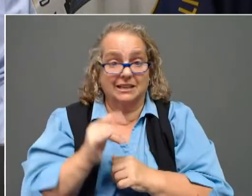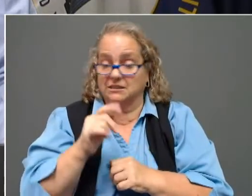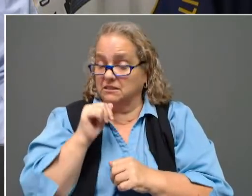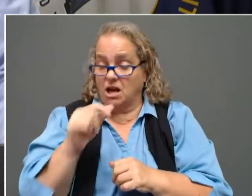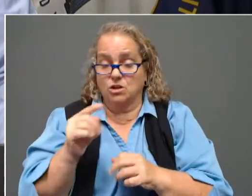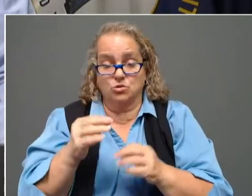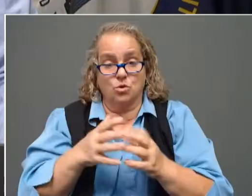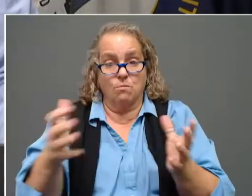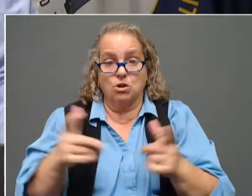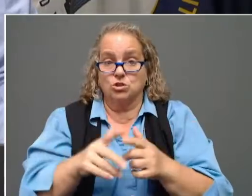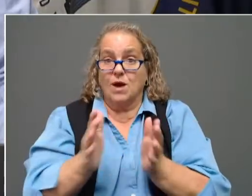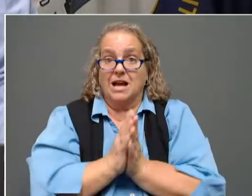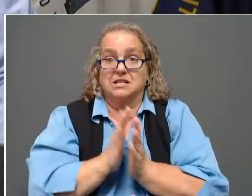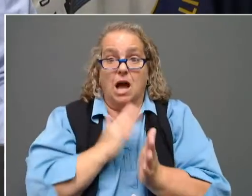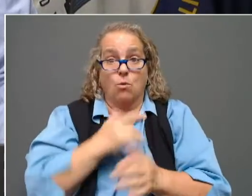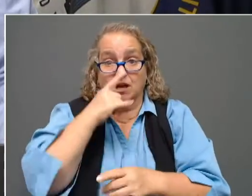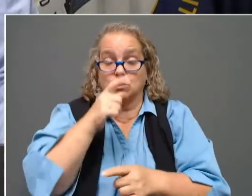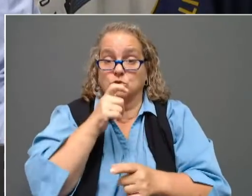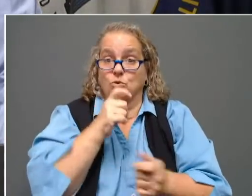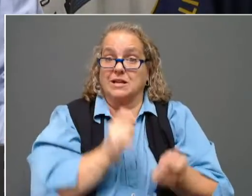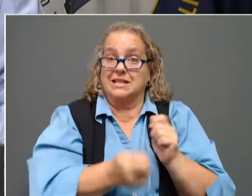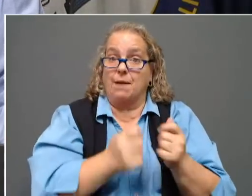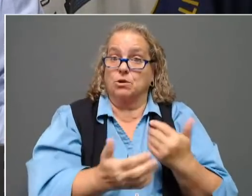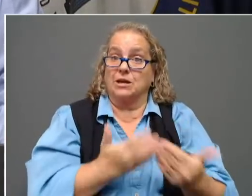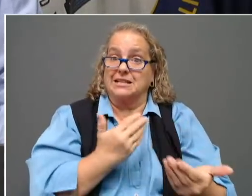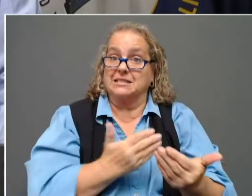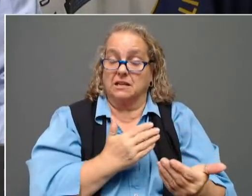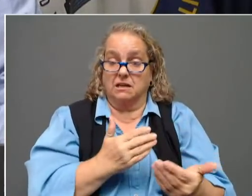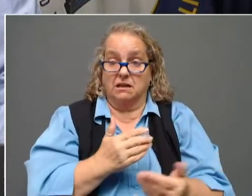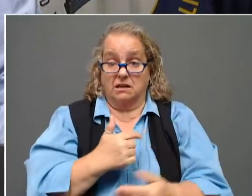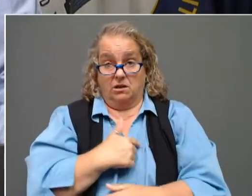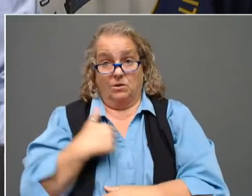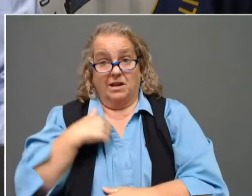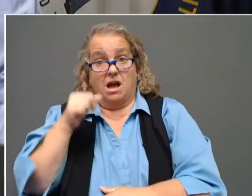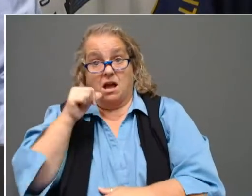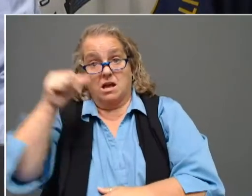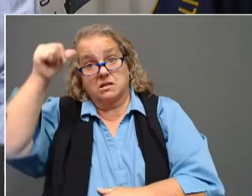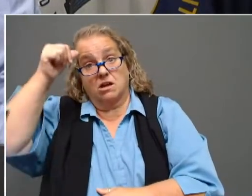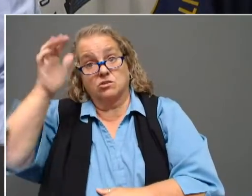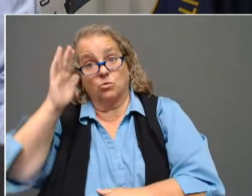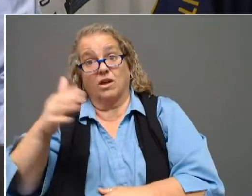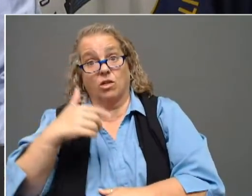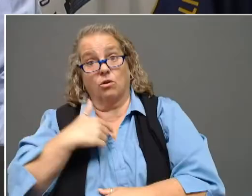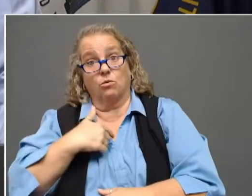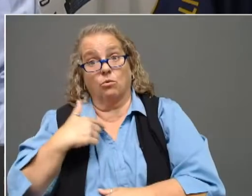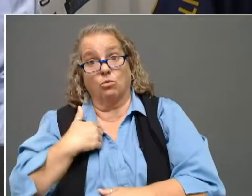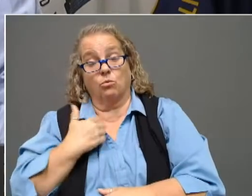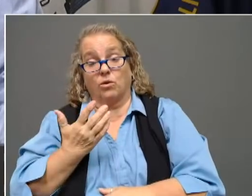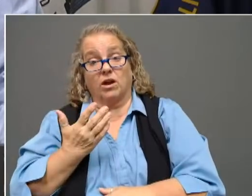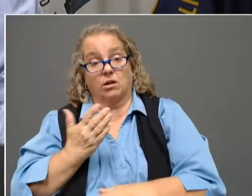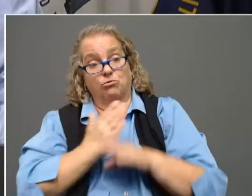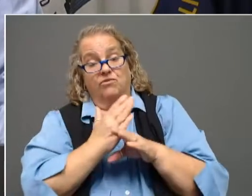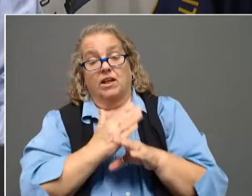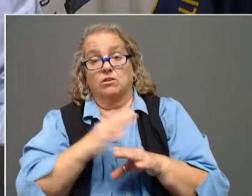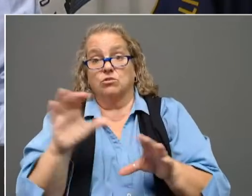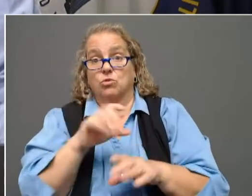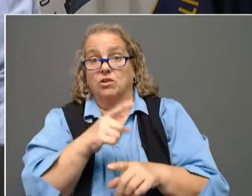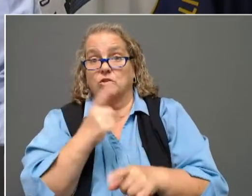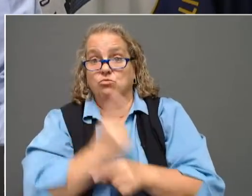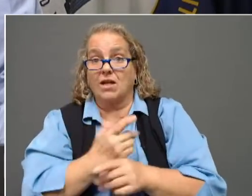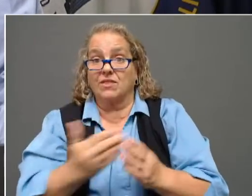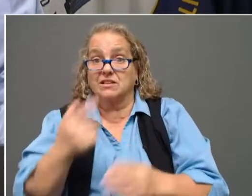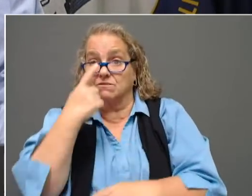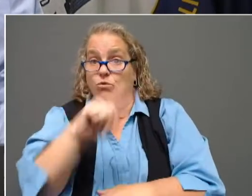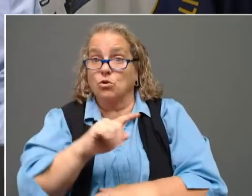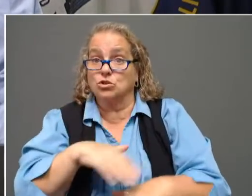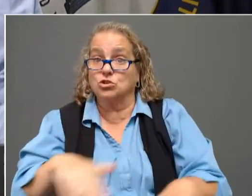to adapt really quickly. The question is whether we as adults are going to try to get in the way of doing the right things for them. But these